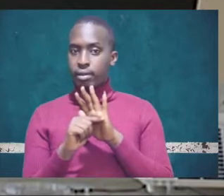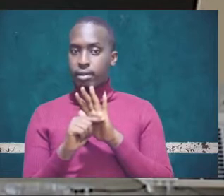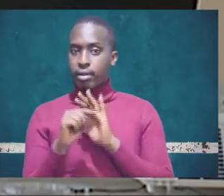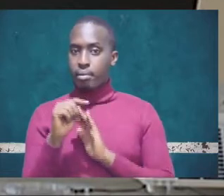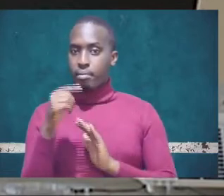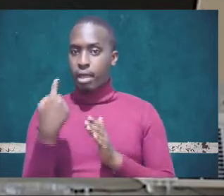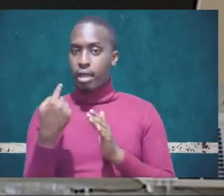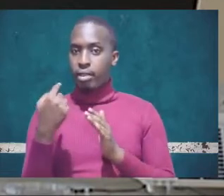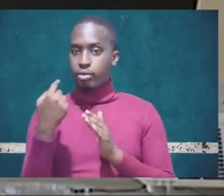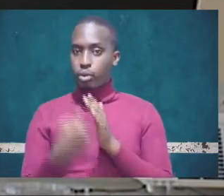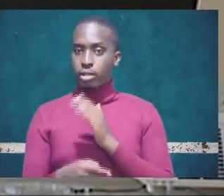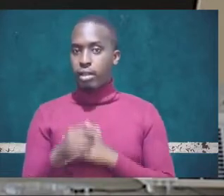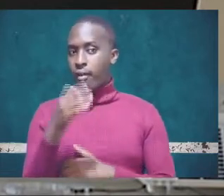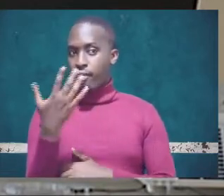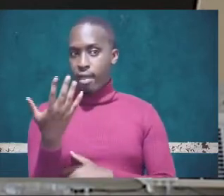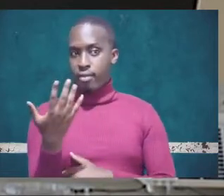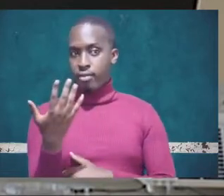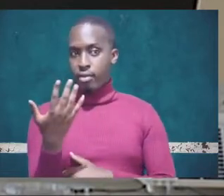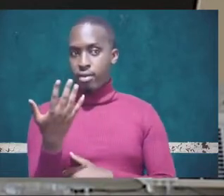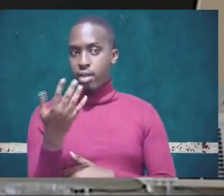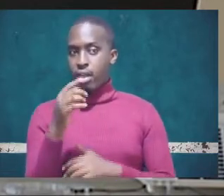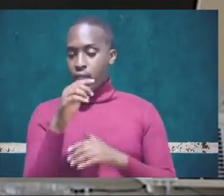minus what? It was minus 5